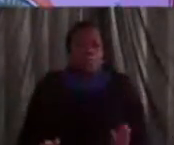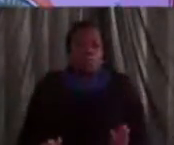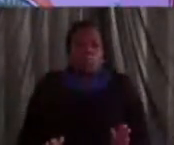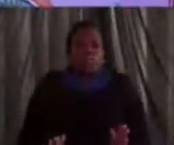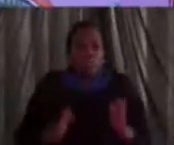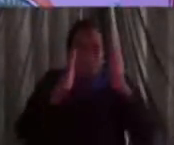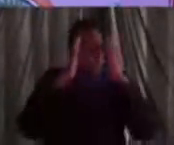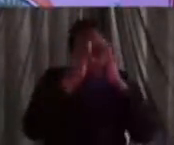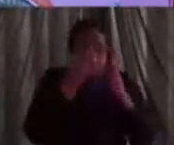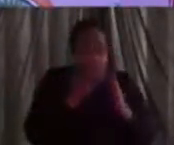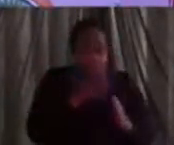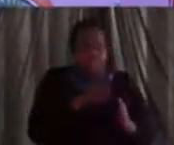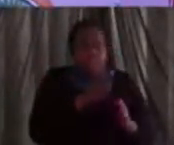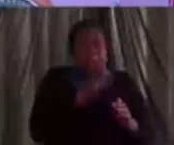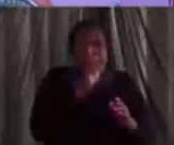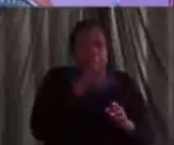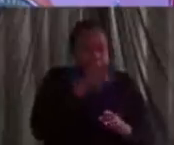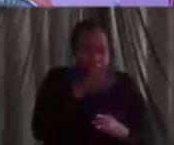the offense.